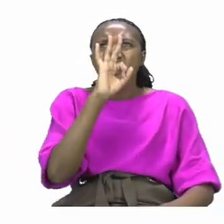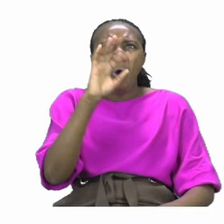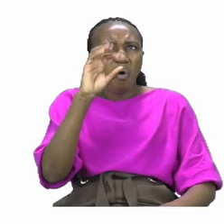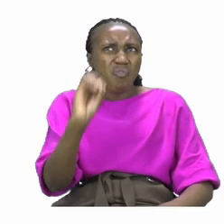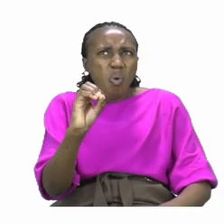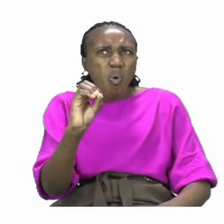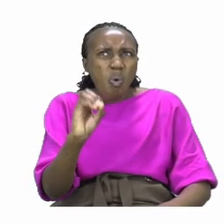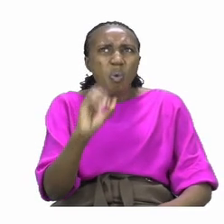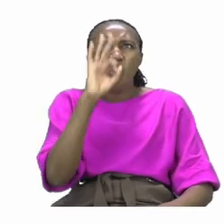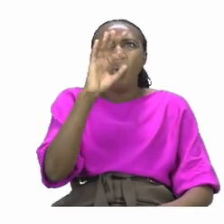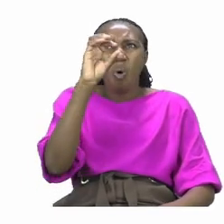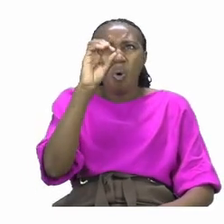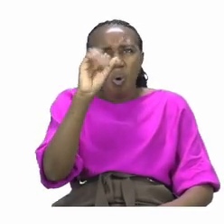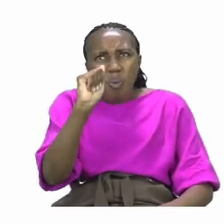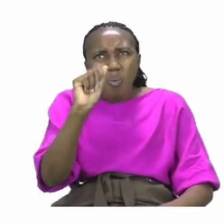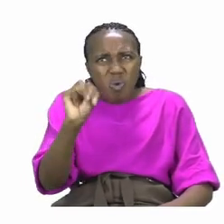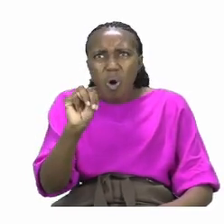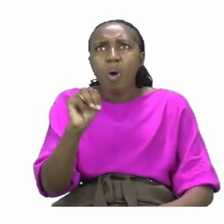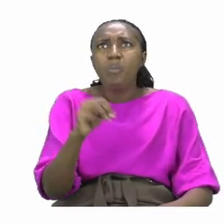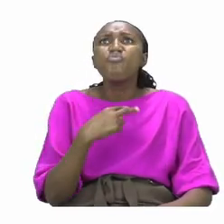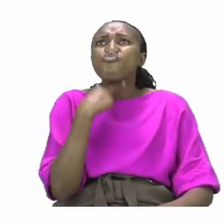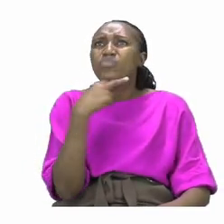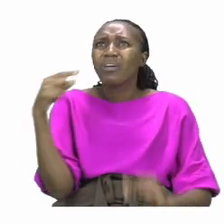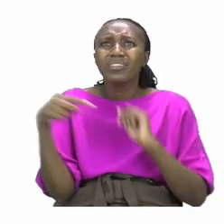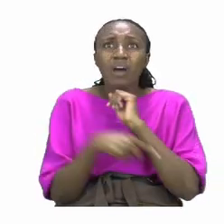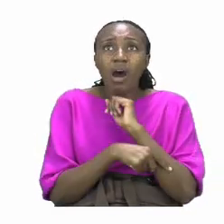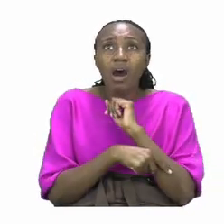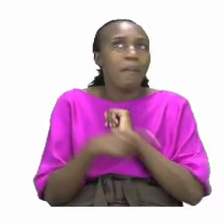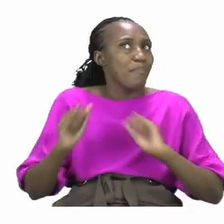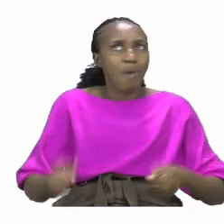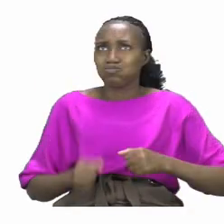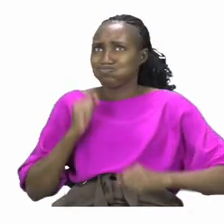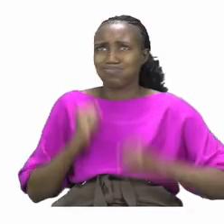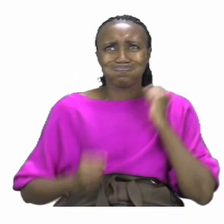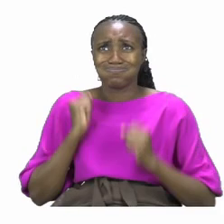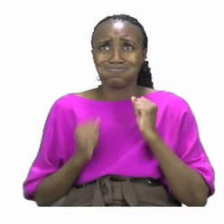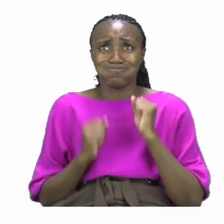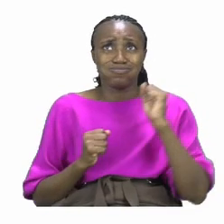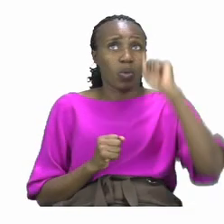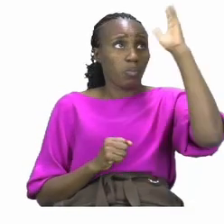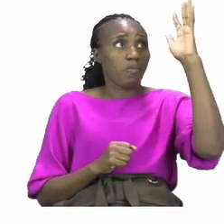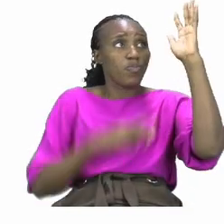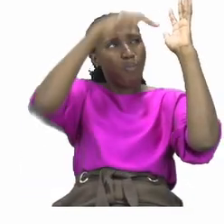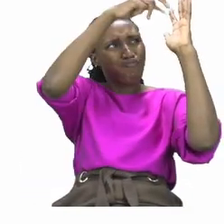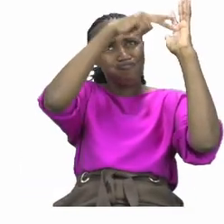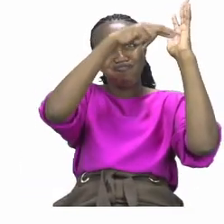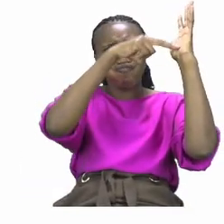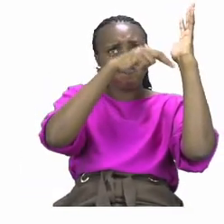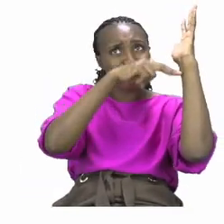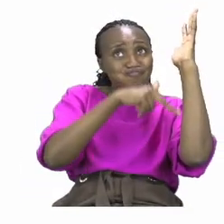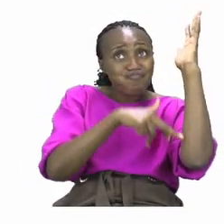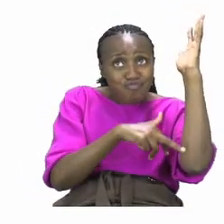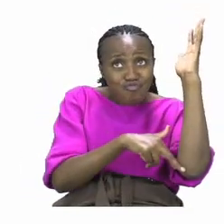fo, fum." Jack ran and started to climb down the beanstalk. The